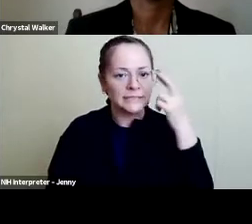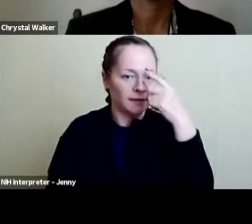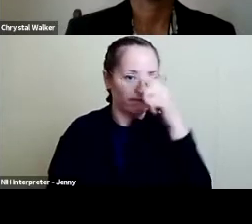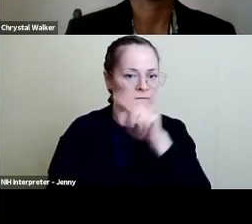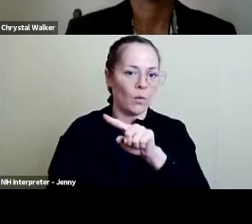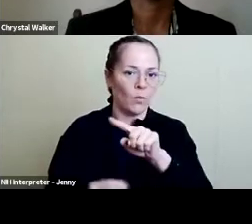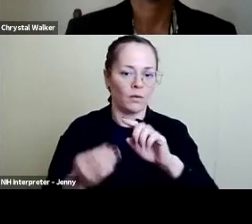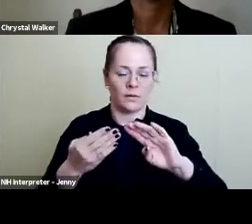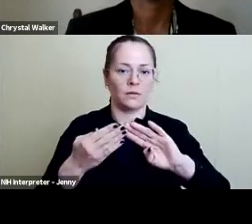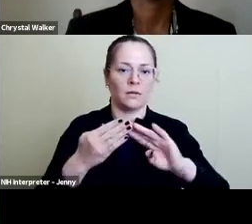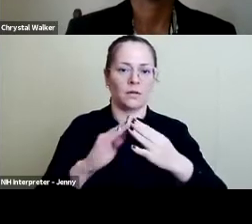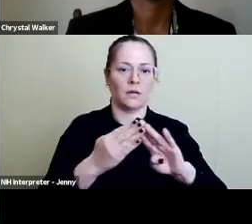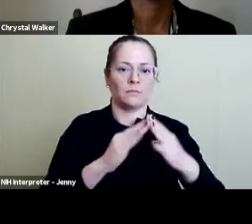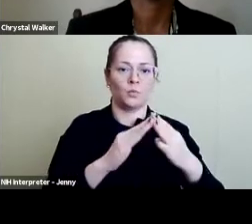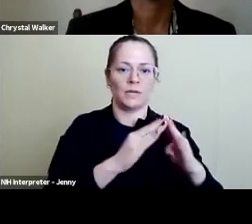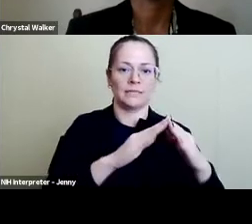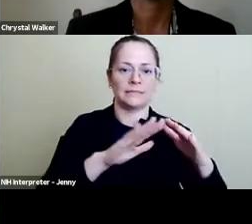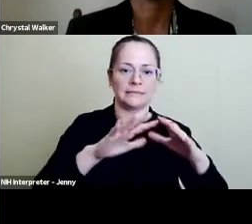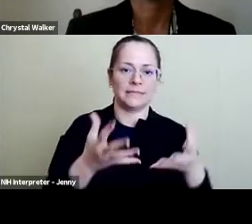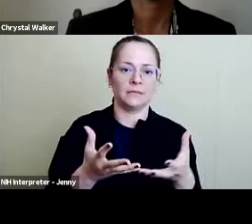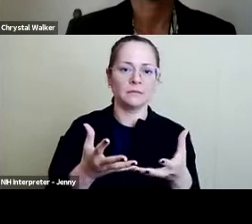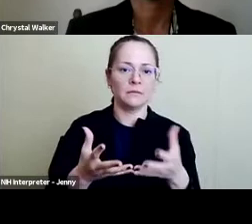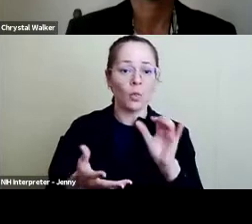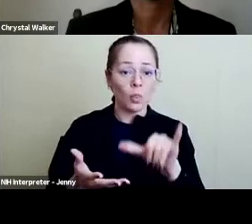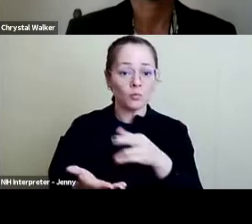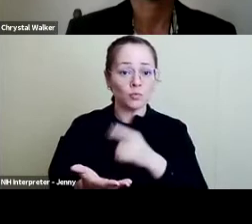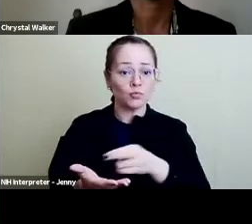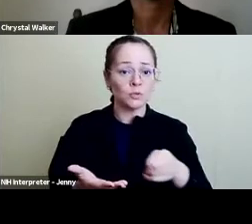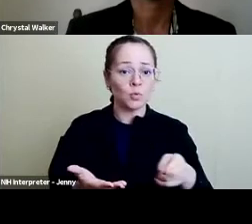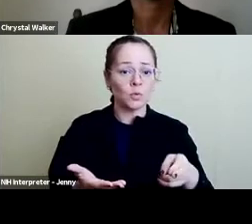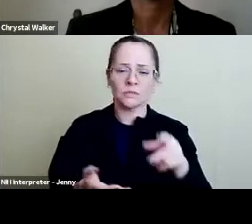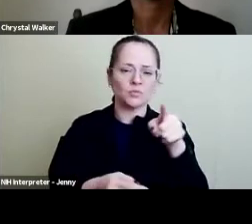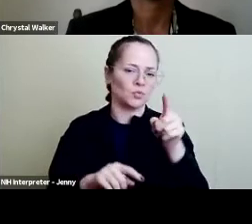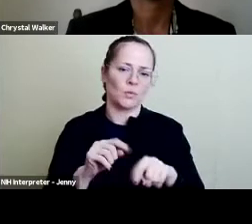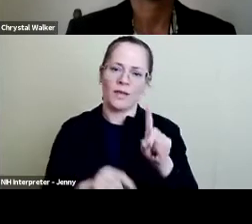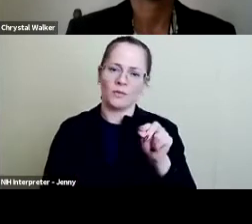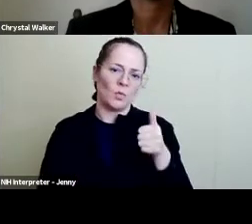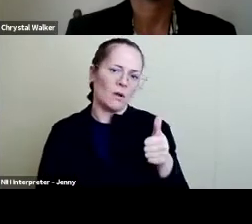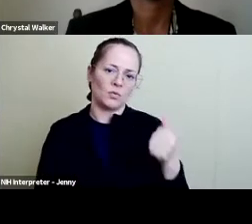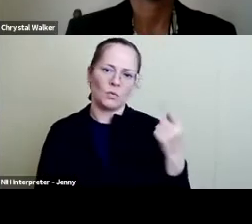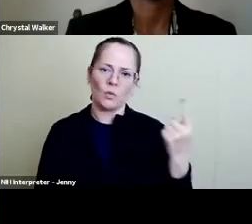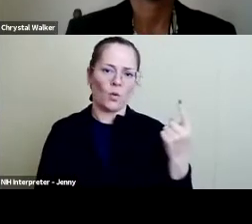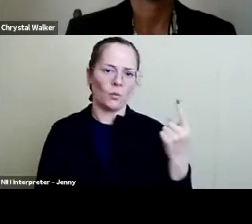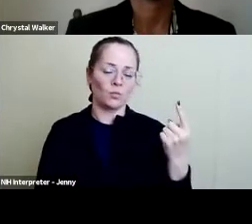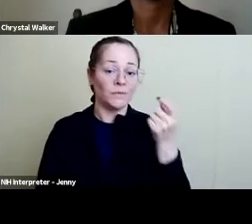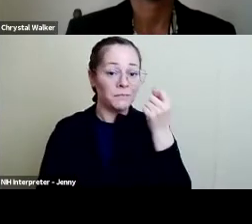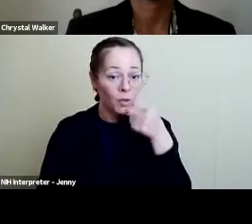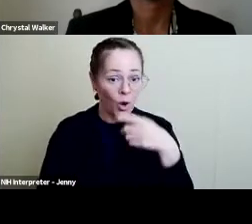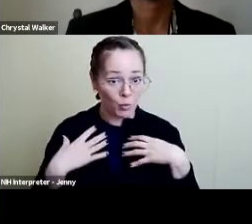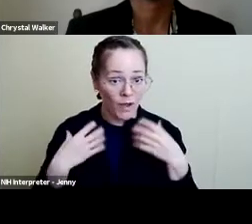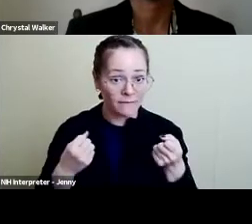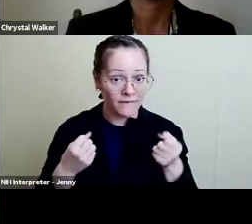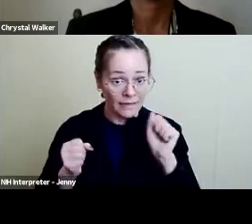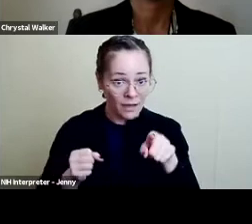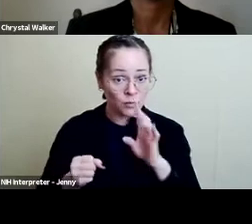and resources, because you really can't do it on your own. But again, having that confidence to speak up and say, hey,